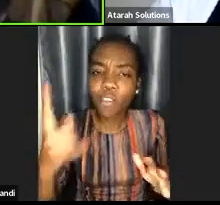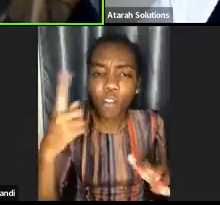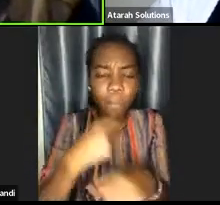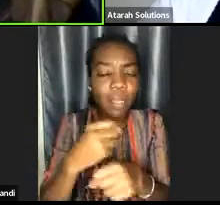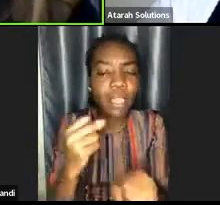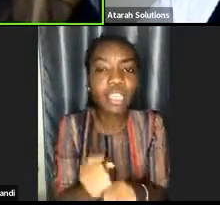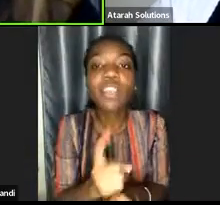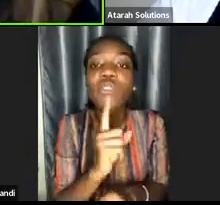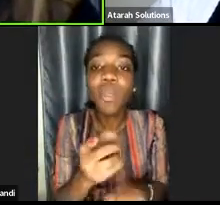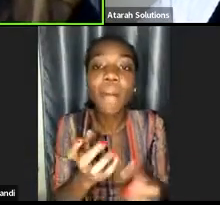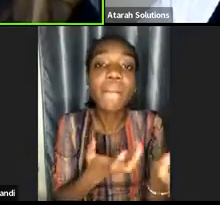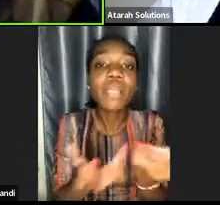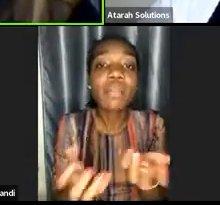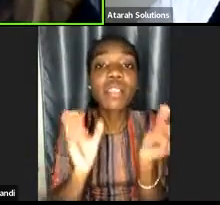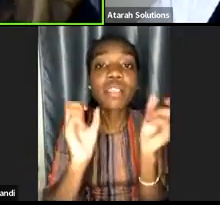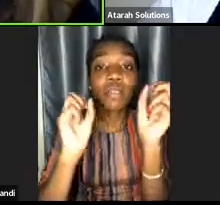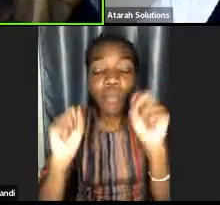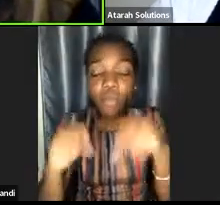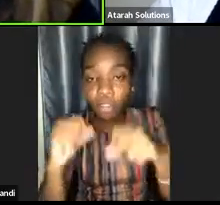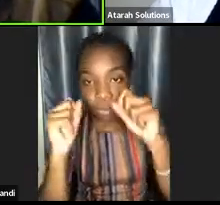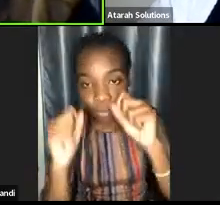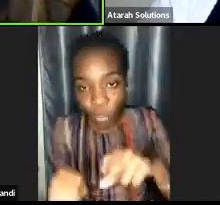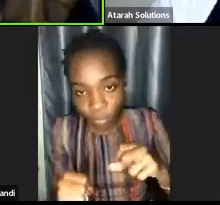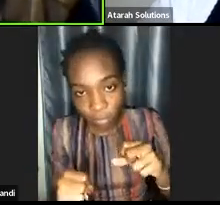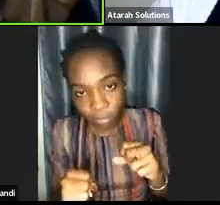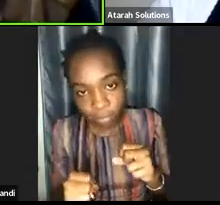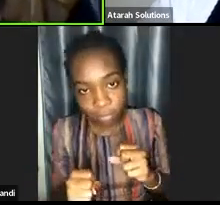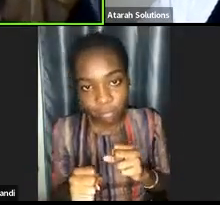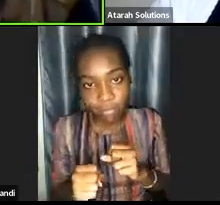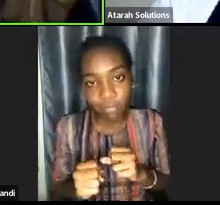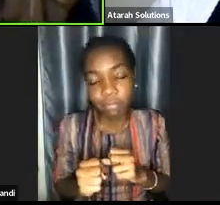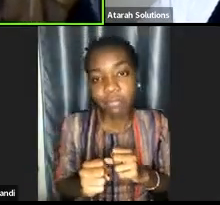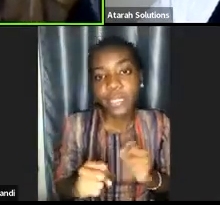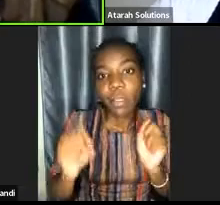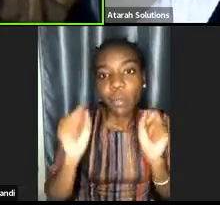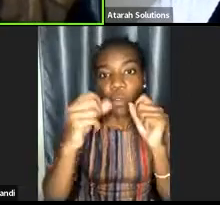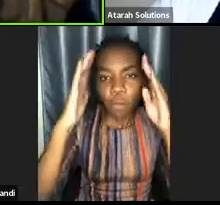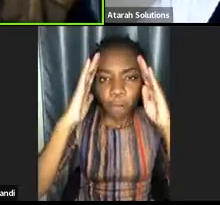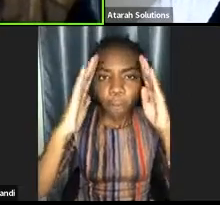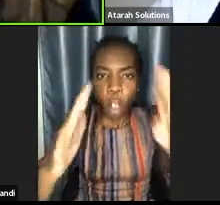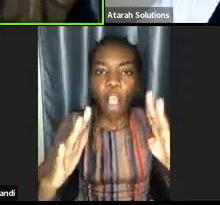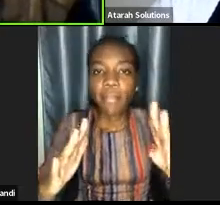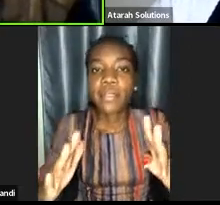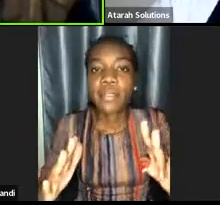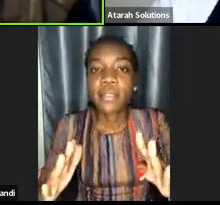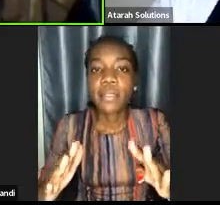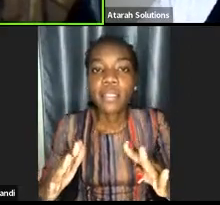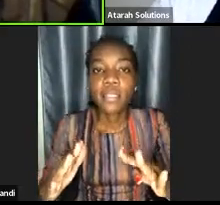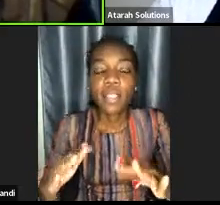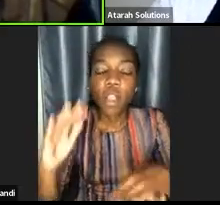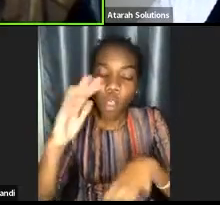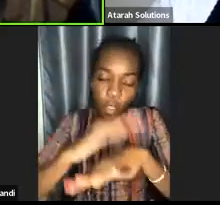business can be able to focus on their core mandate.